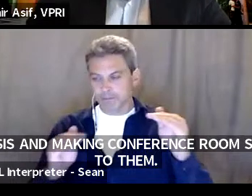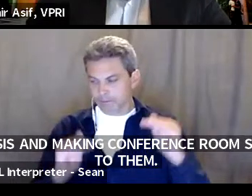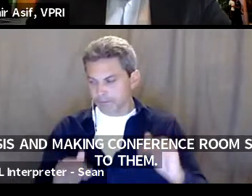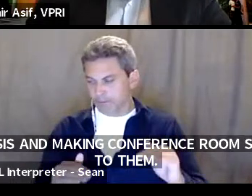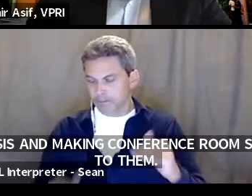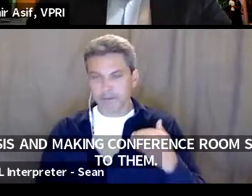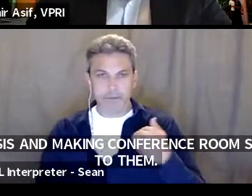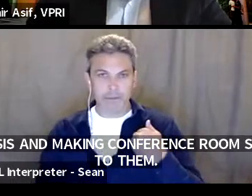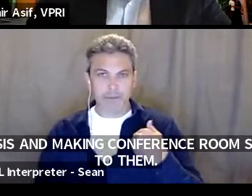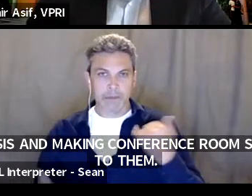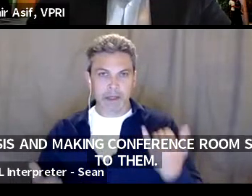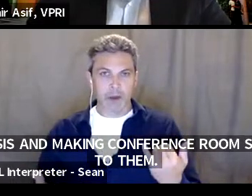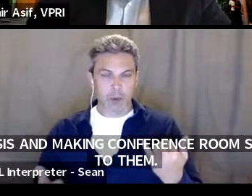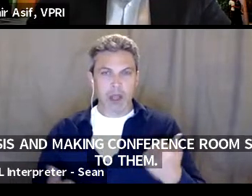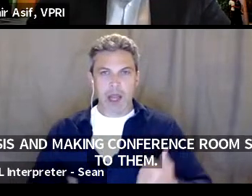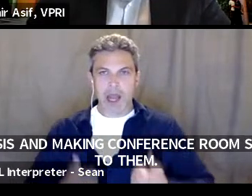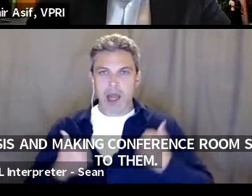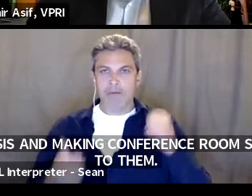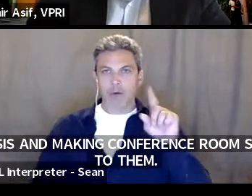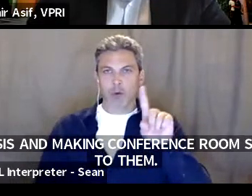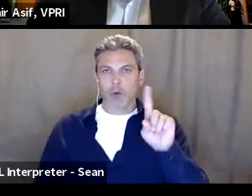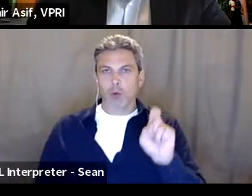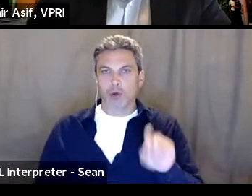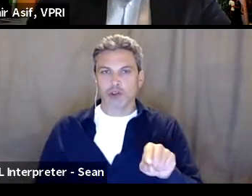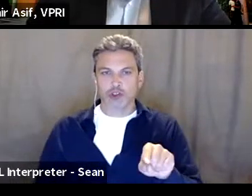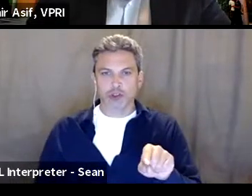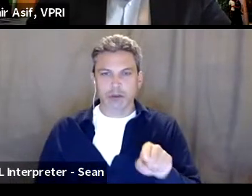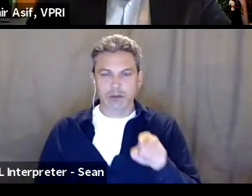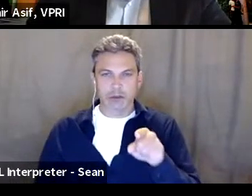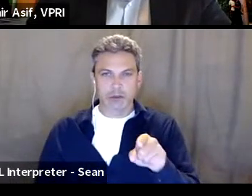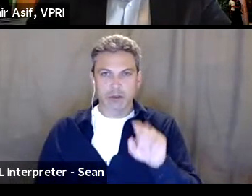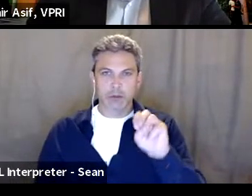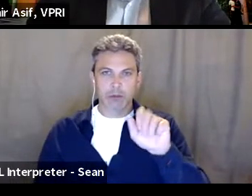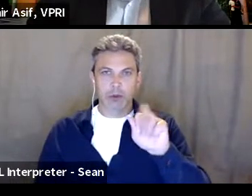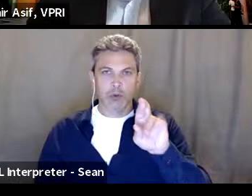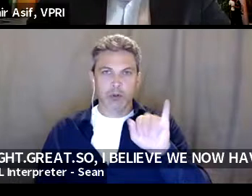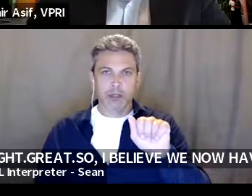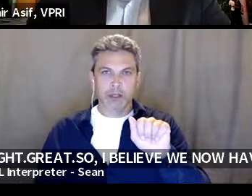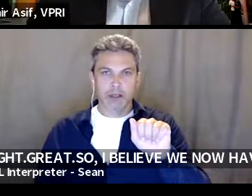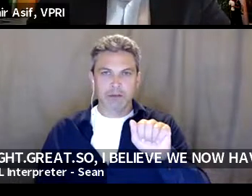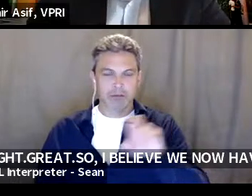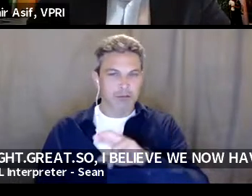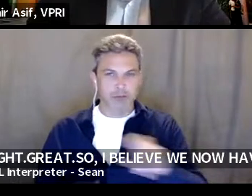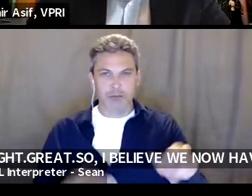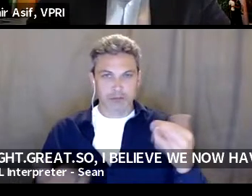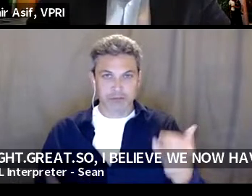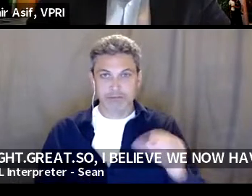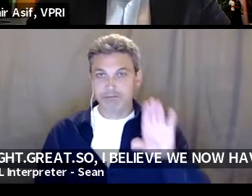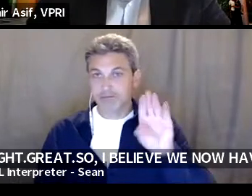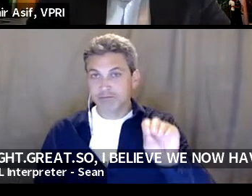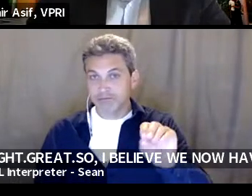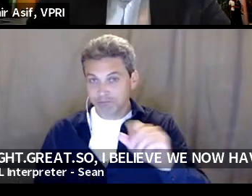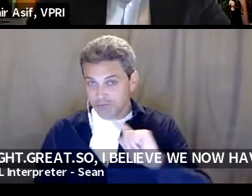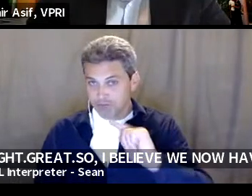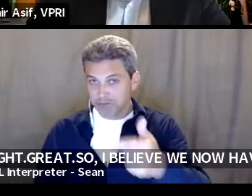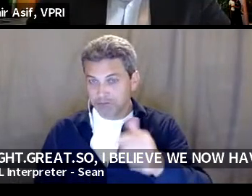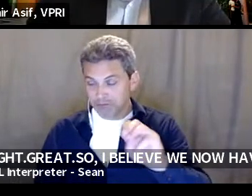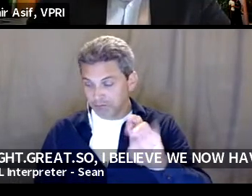a live question to be asked here from Maria, who is ready to ask her question. So Maria, over to